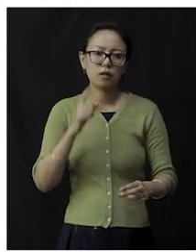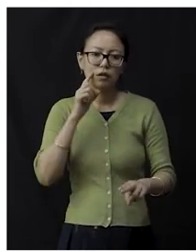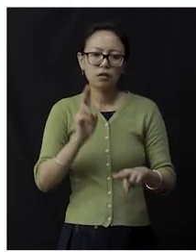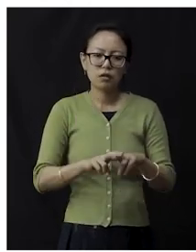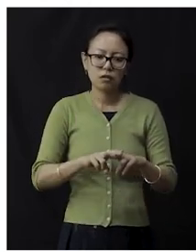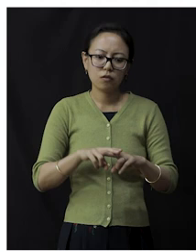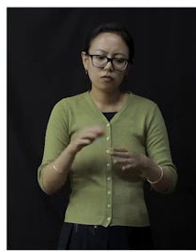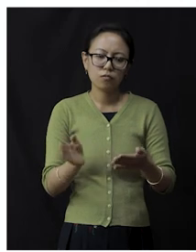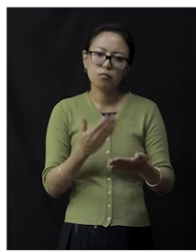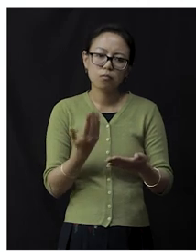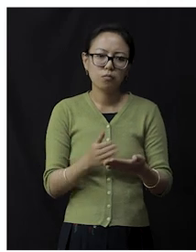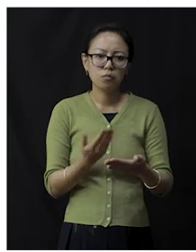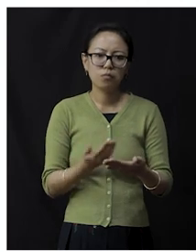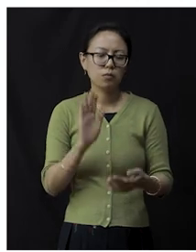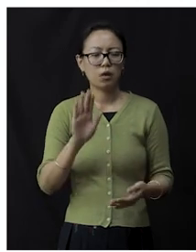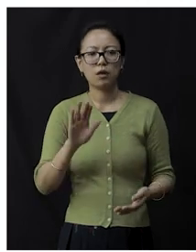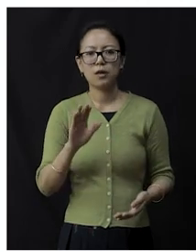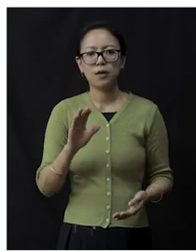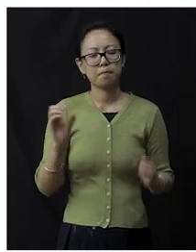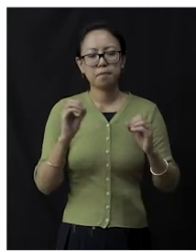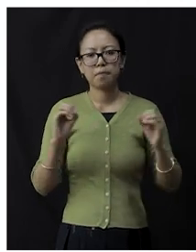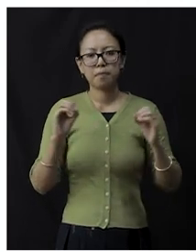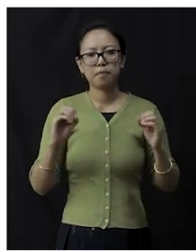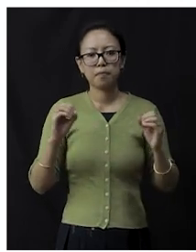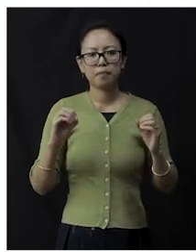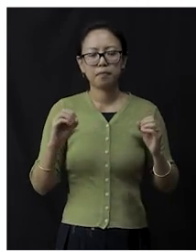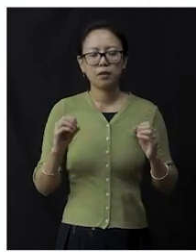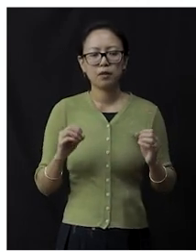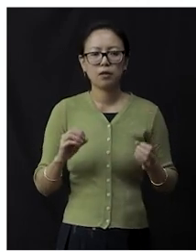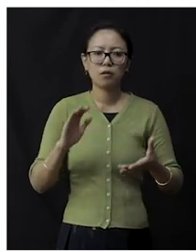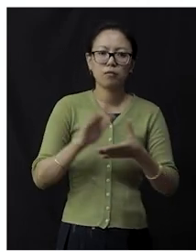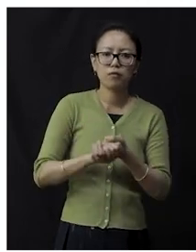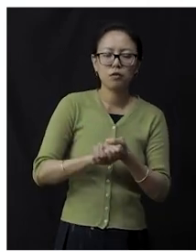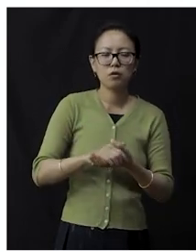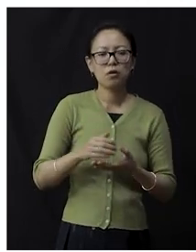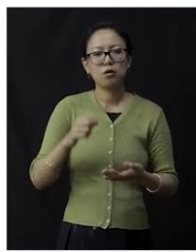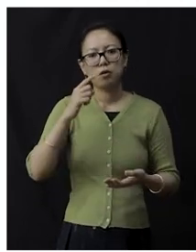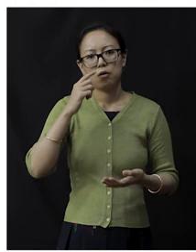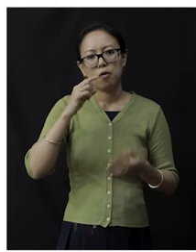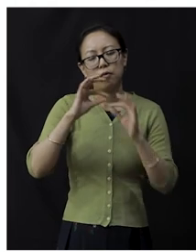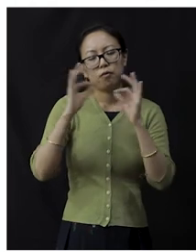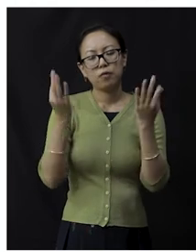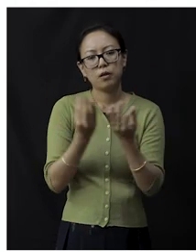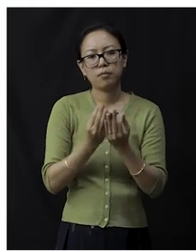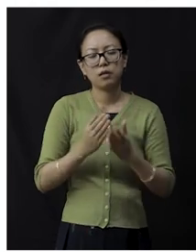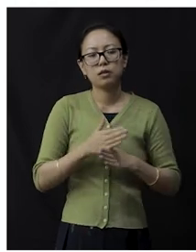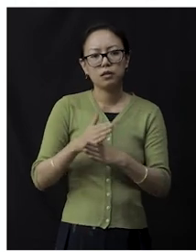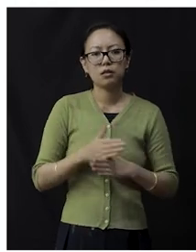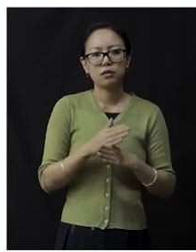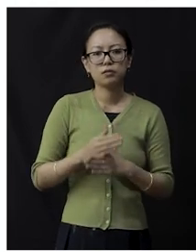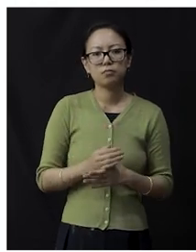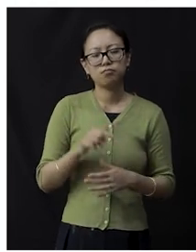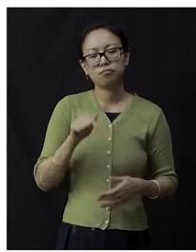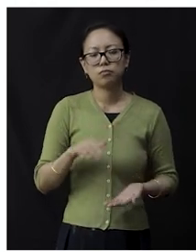it with your elders in the family and tell them how much you know about your own state called Nagaland. So that's the end of the lesson.